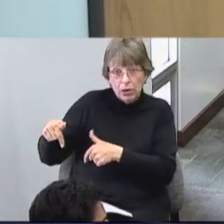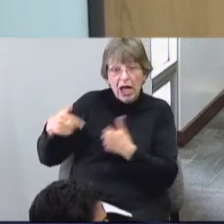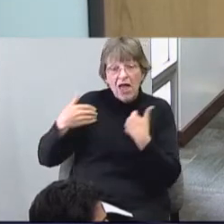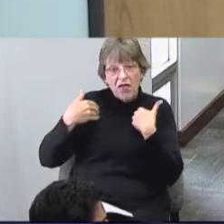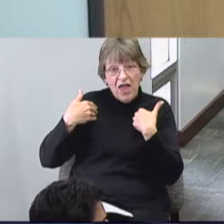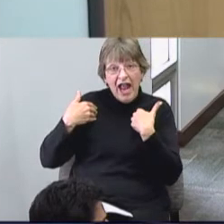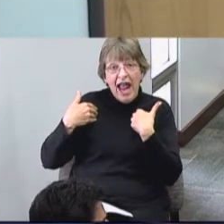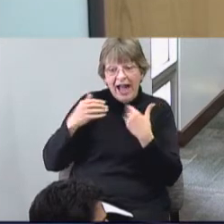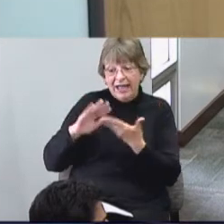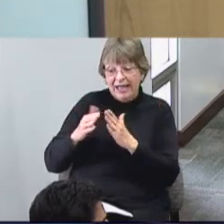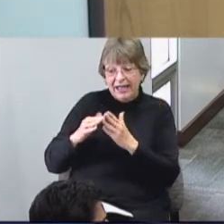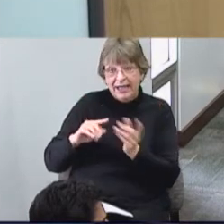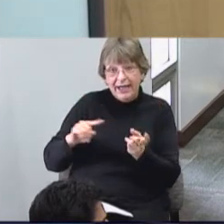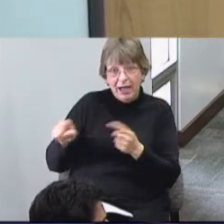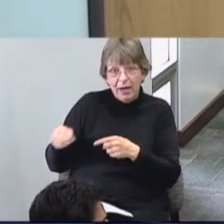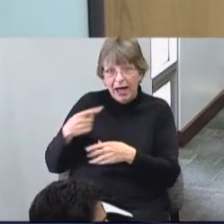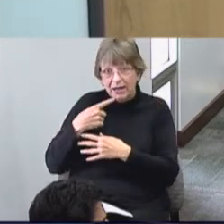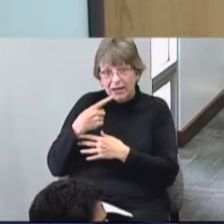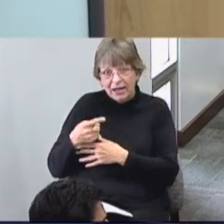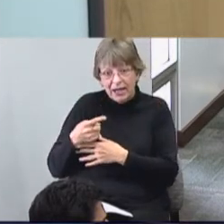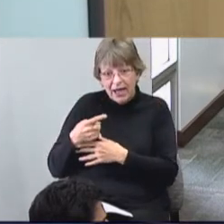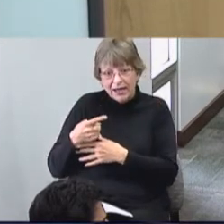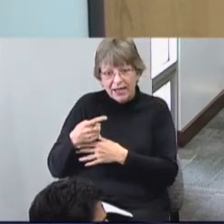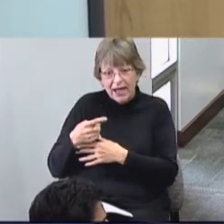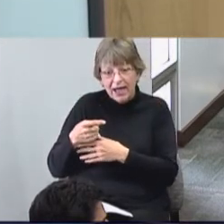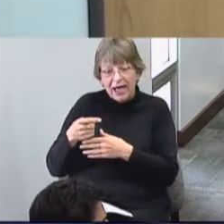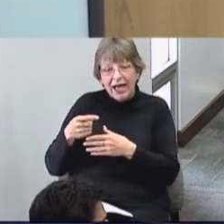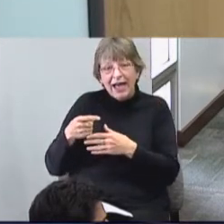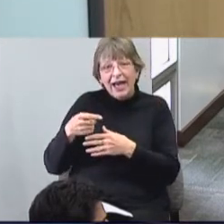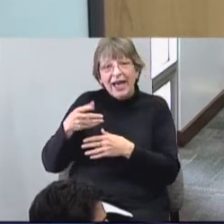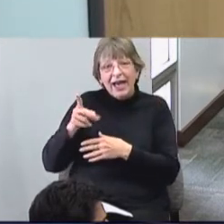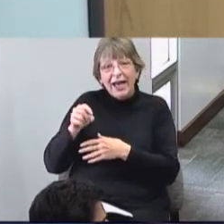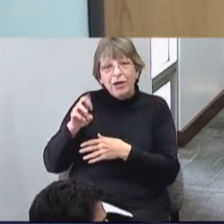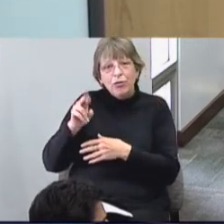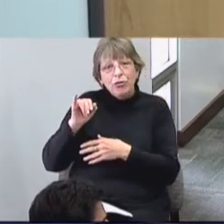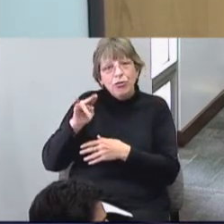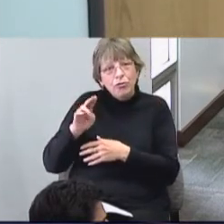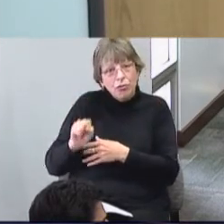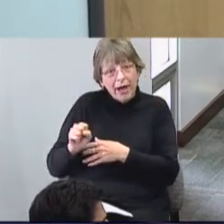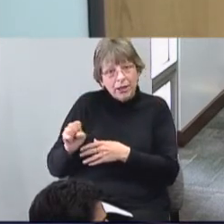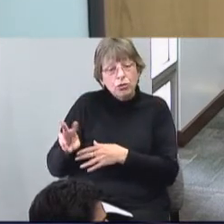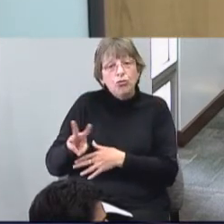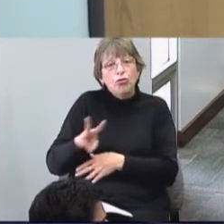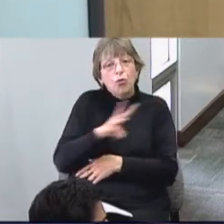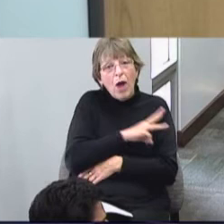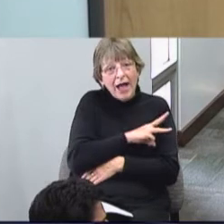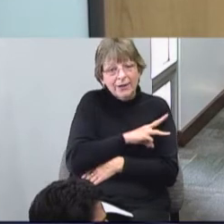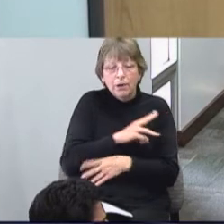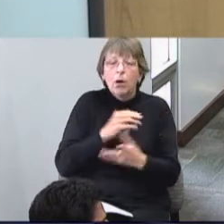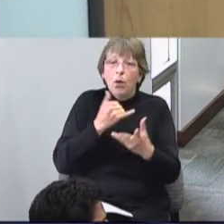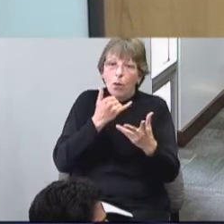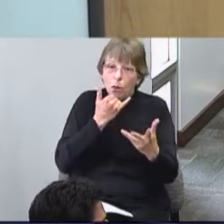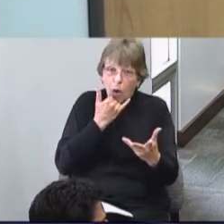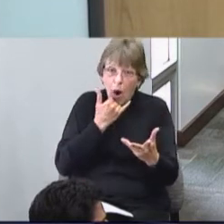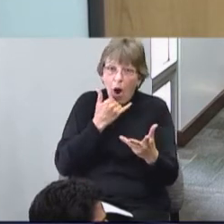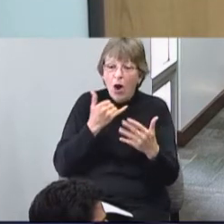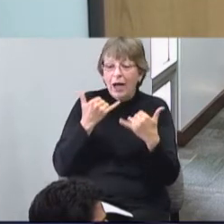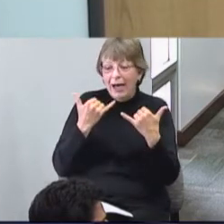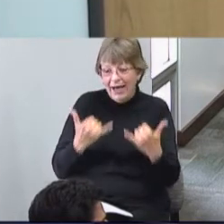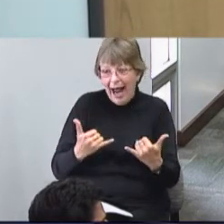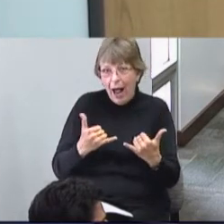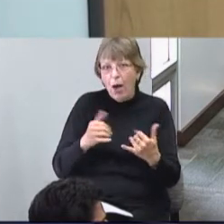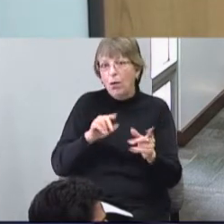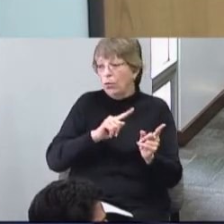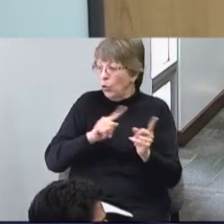he said this street drains to the west. It does not drain to the west, it drains to the east. It was a mistake, I understand